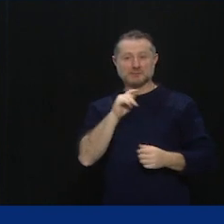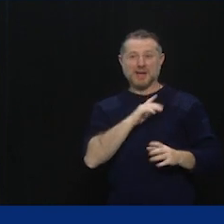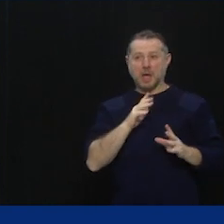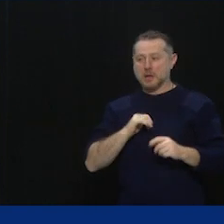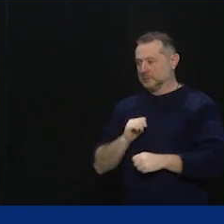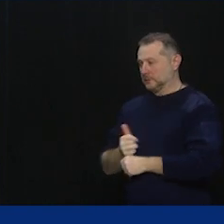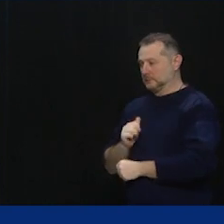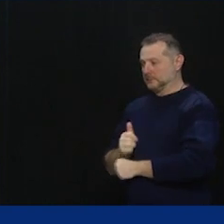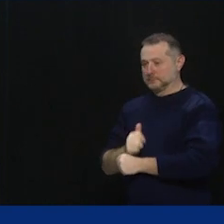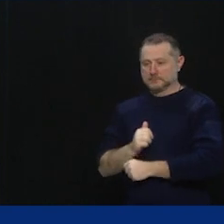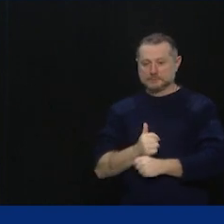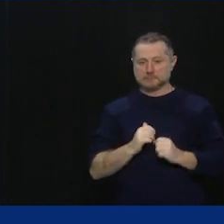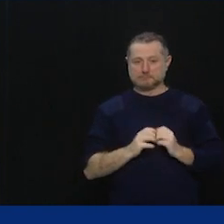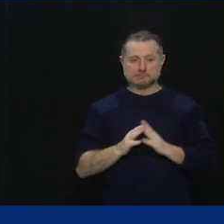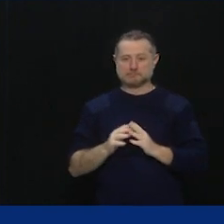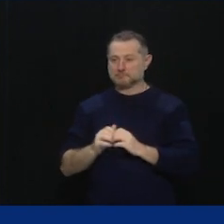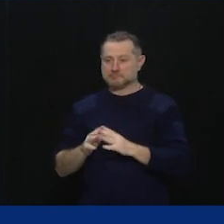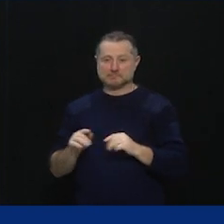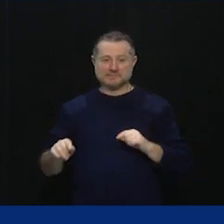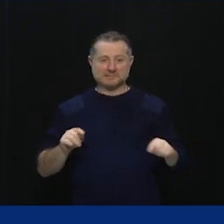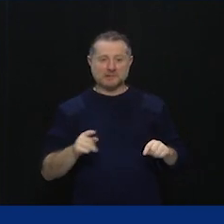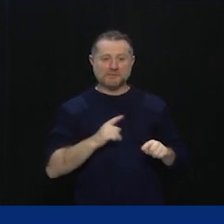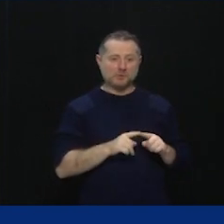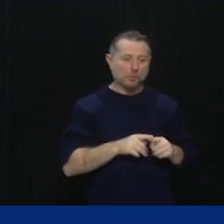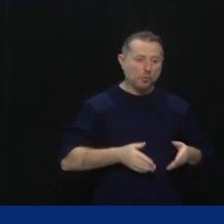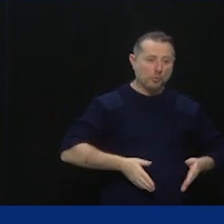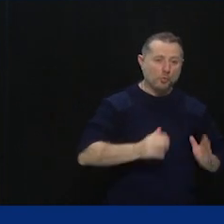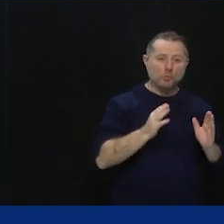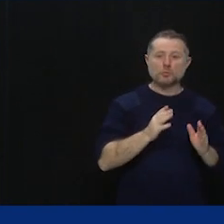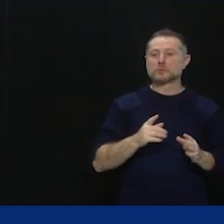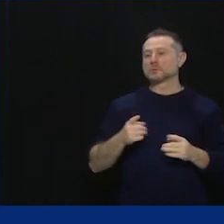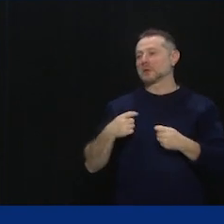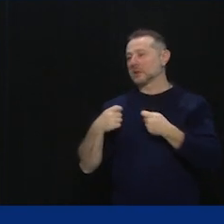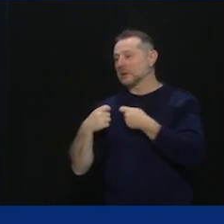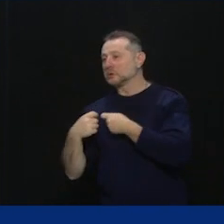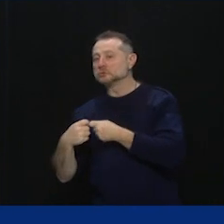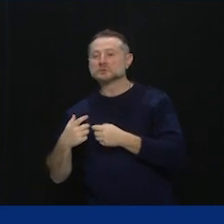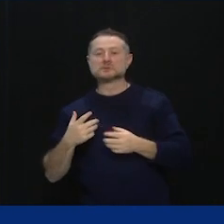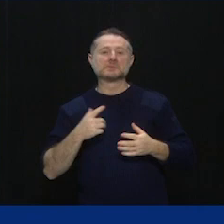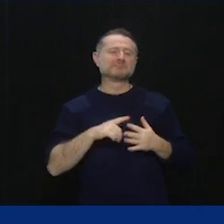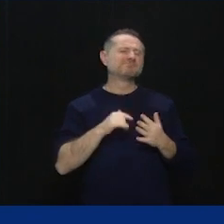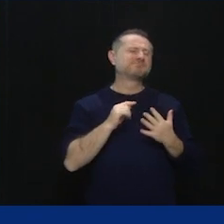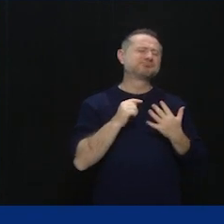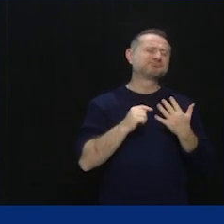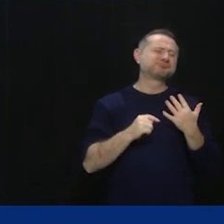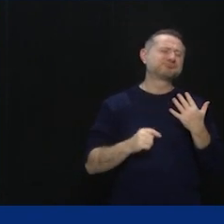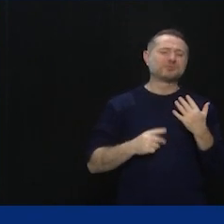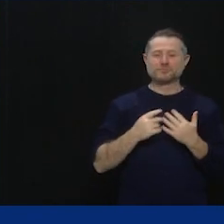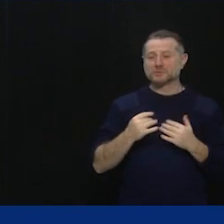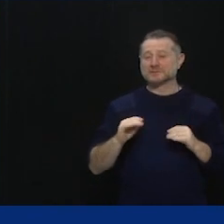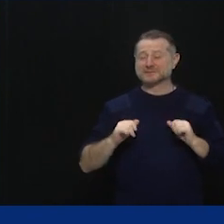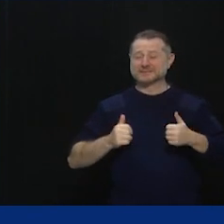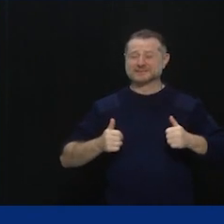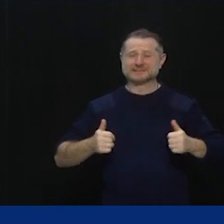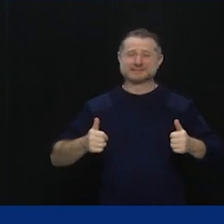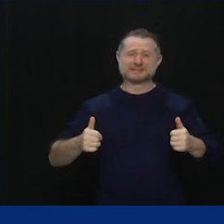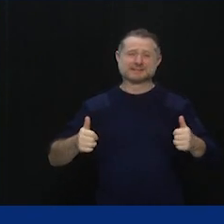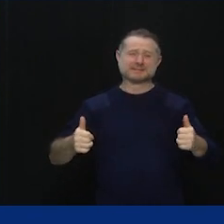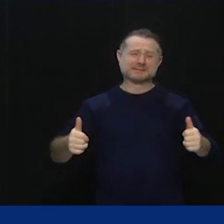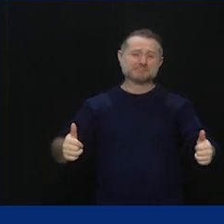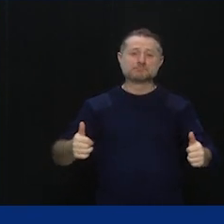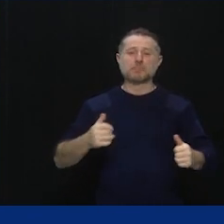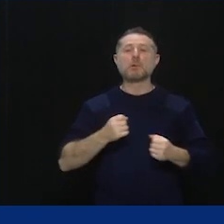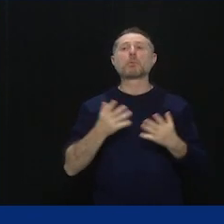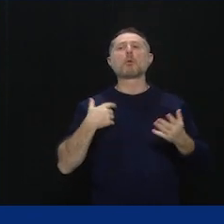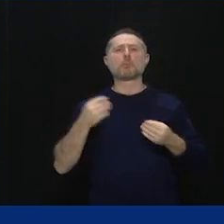million with the roads and utilities and other infrastructure that need to be done here to somewhat offset that exposure.